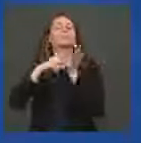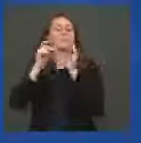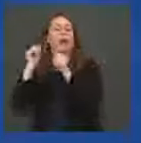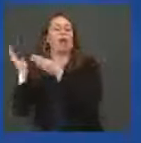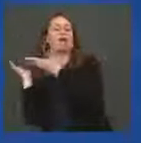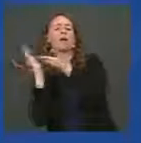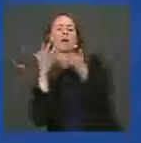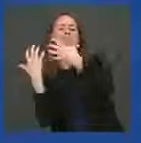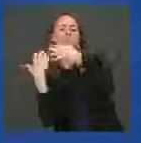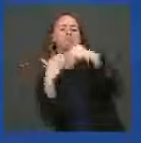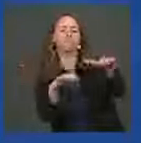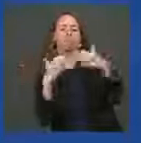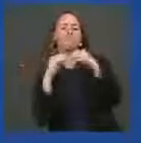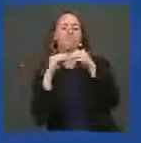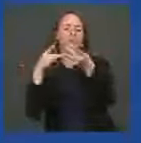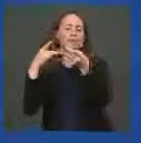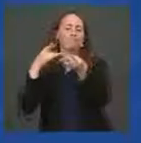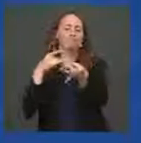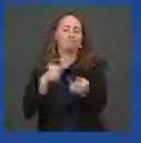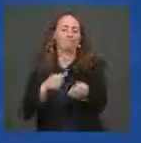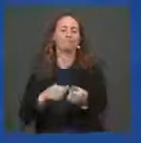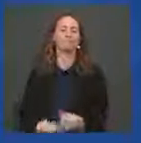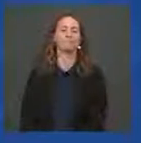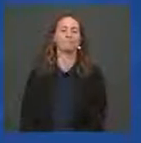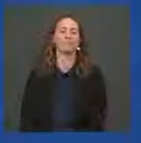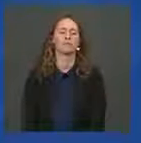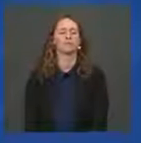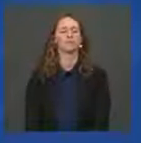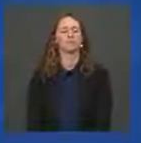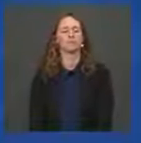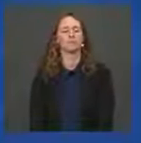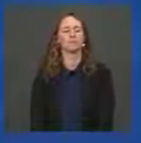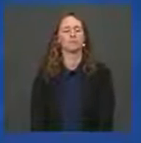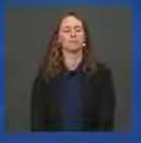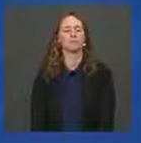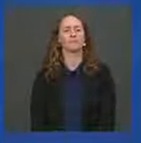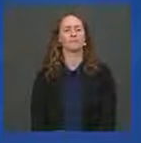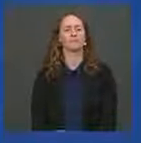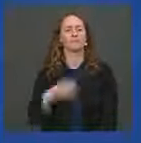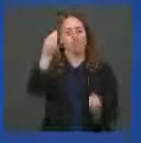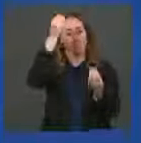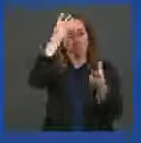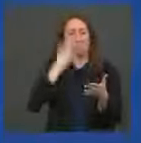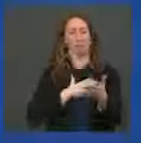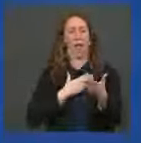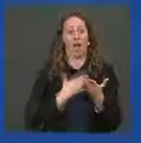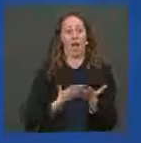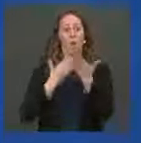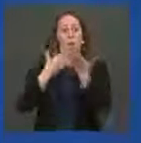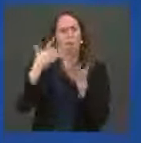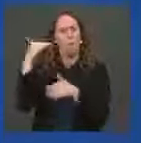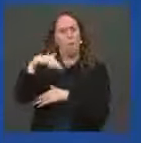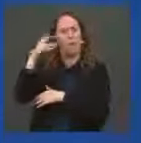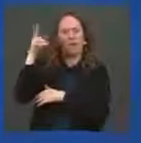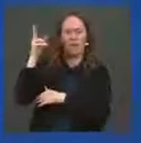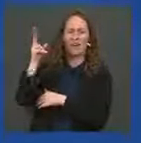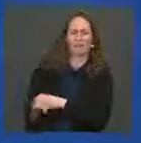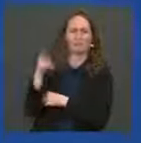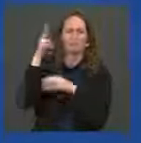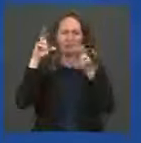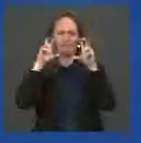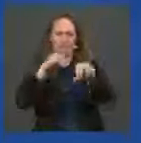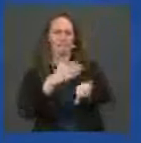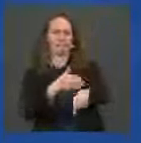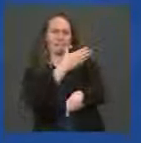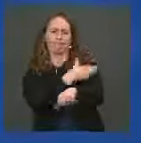proposing to make the biggest investment in ports in our history. The bill would also make investments in our supply chains and manufacturing and